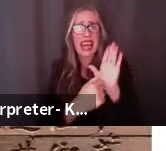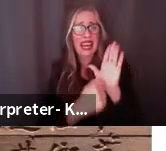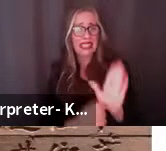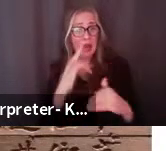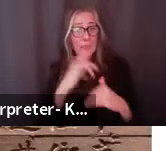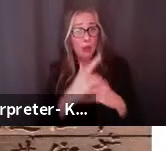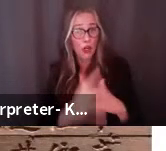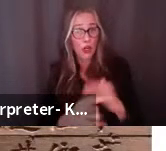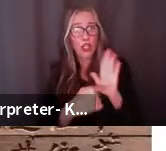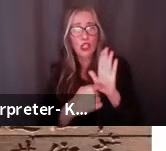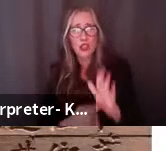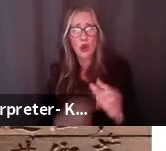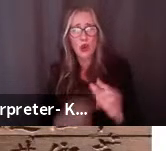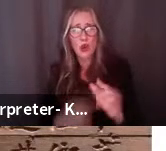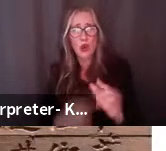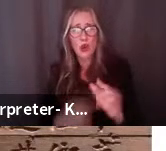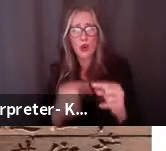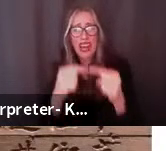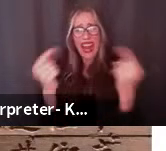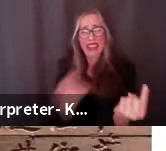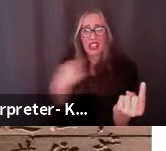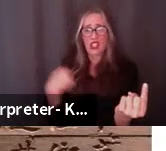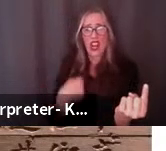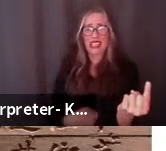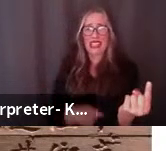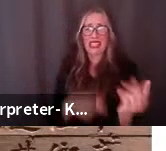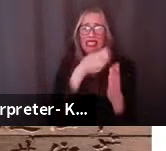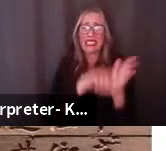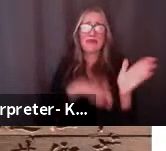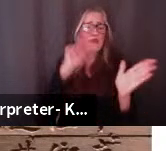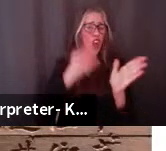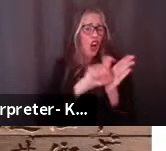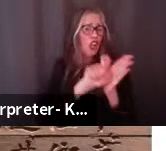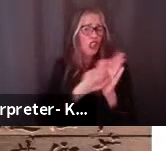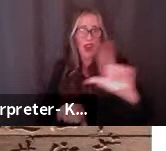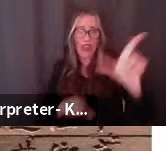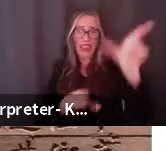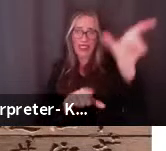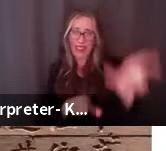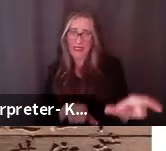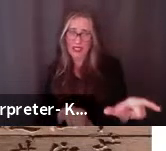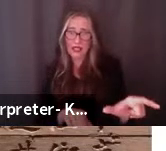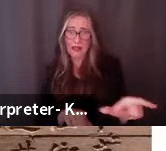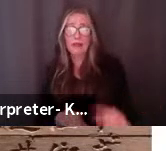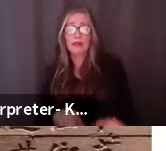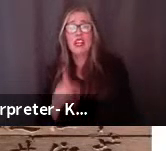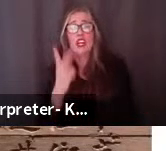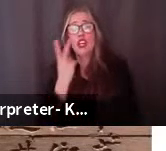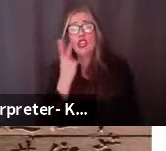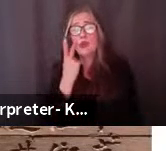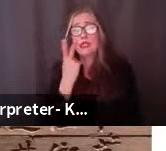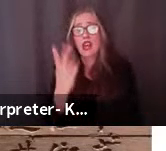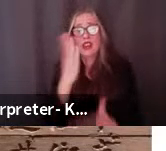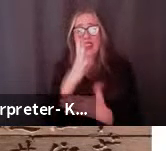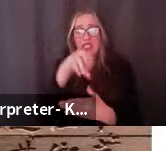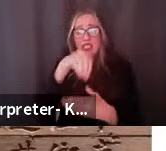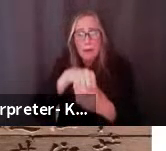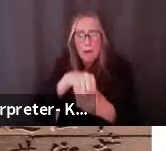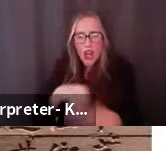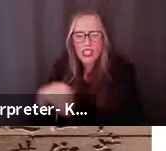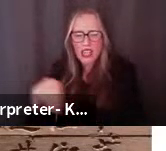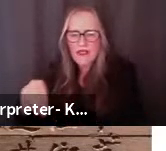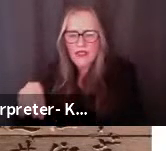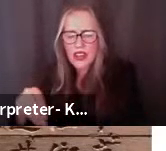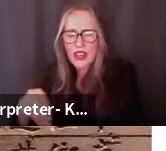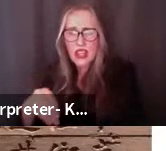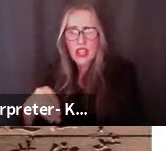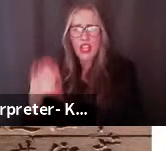this anti-chinese cartoon on the left radicalization of the border coincided with the eugenics movement and cast racialized